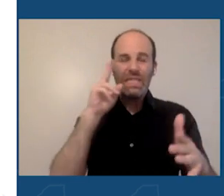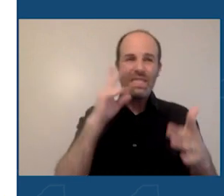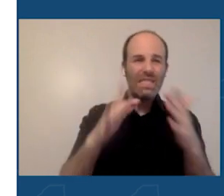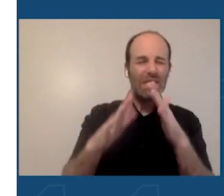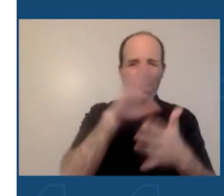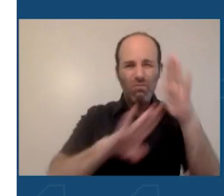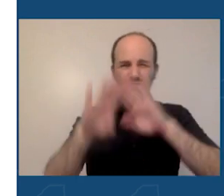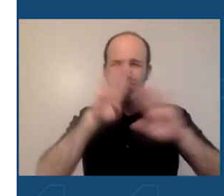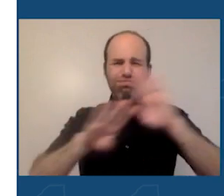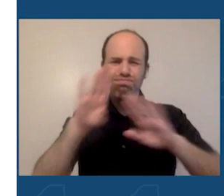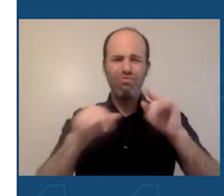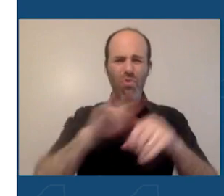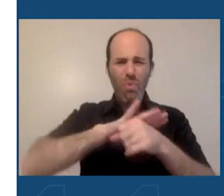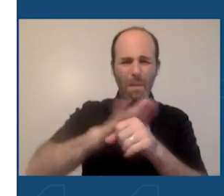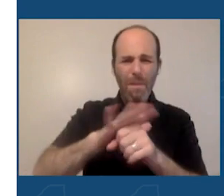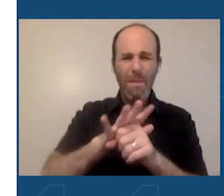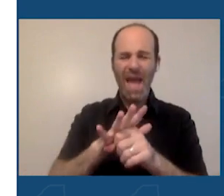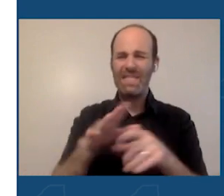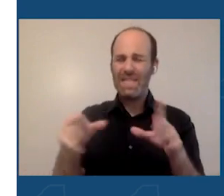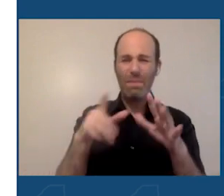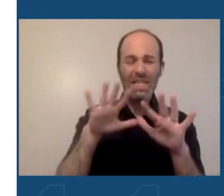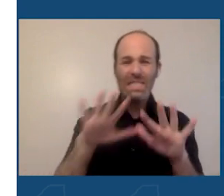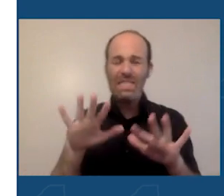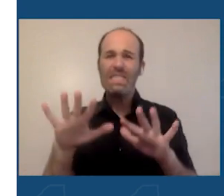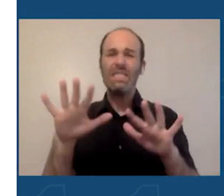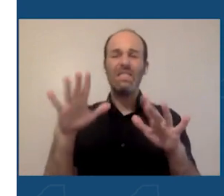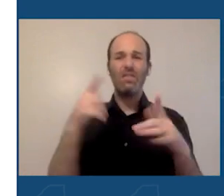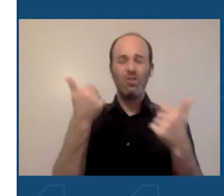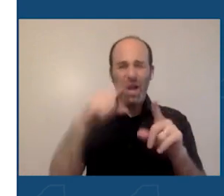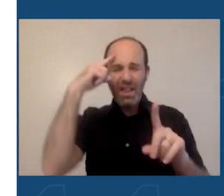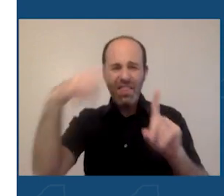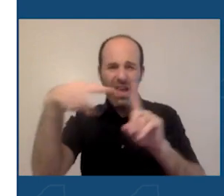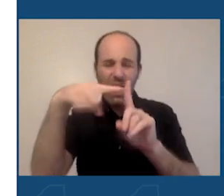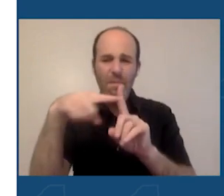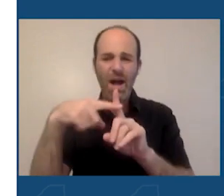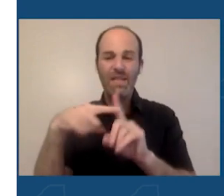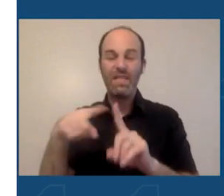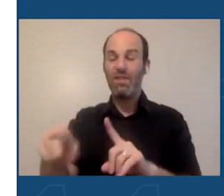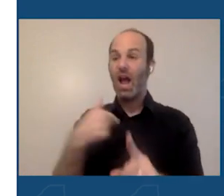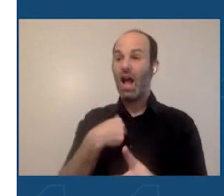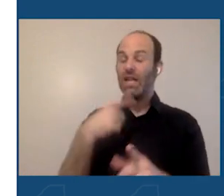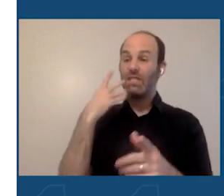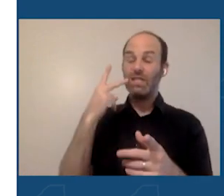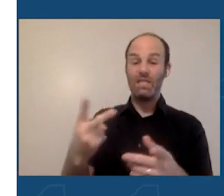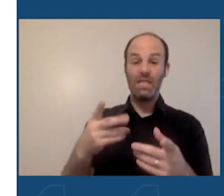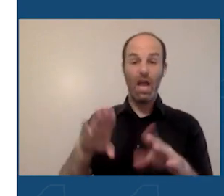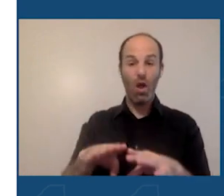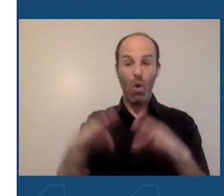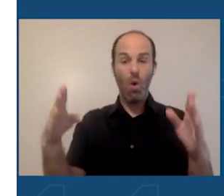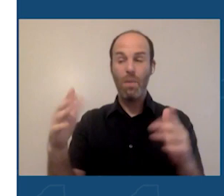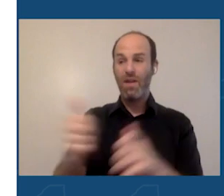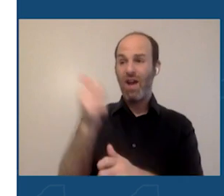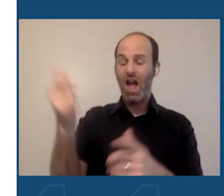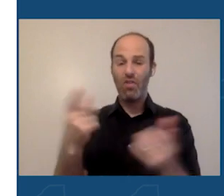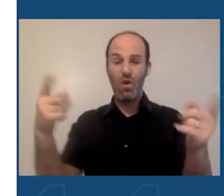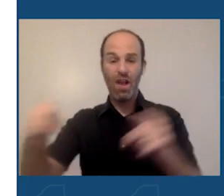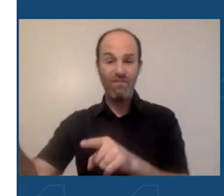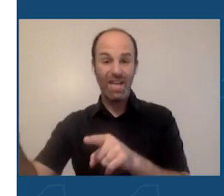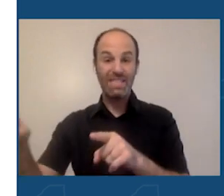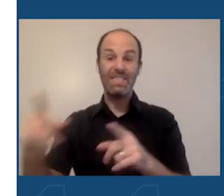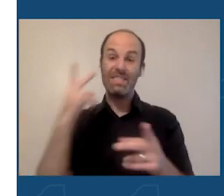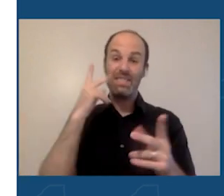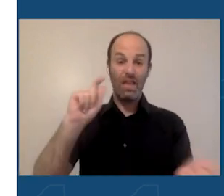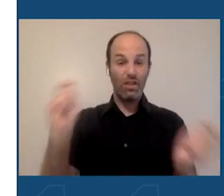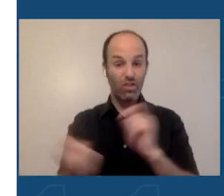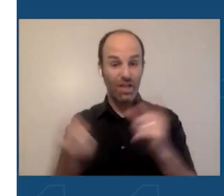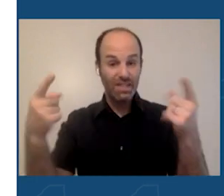the opening of 2 years ago for the opening of the Antique Boat Museum. The changes that were made, great. I love this. You can't imagine how many times I've